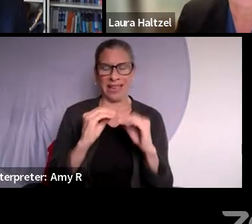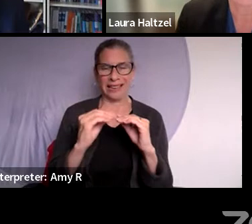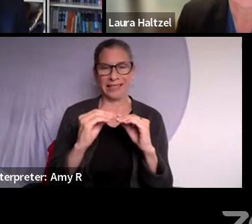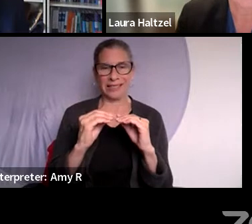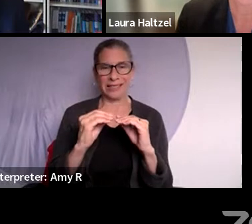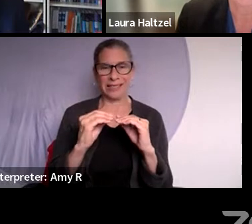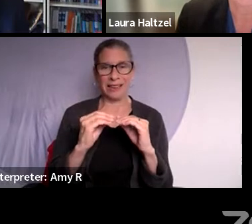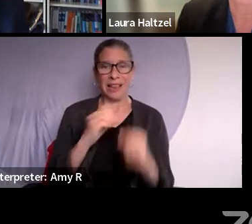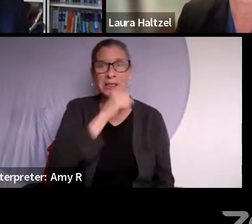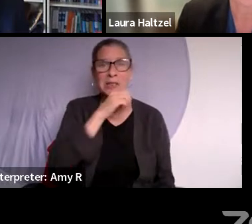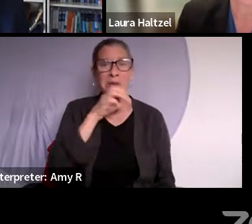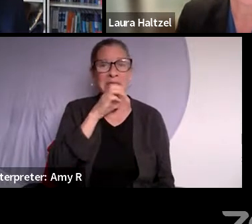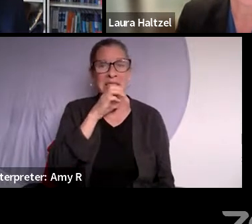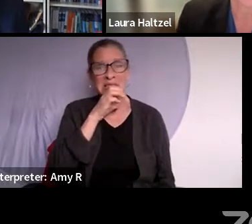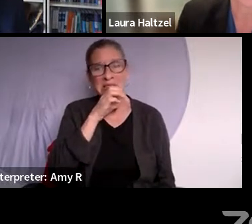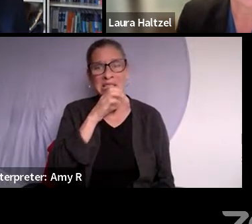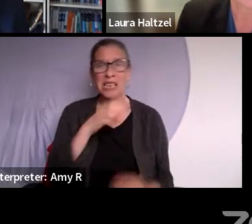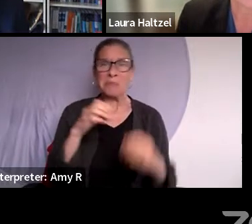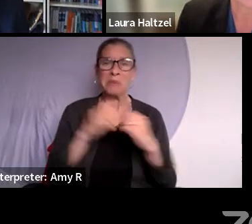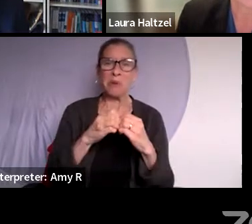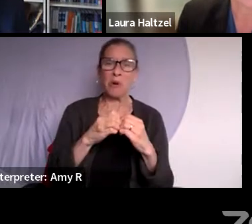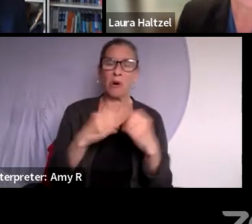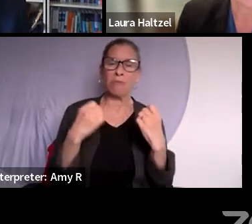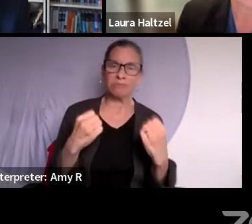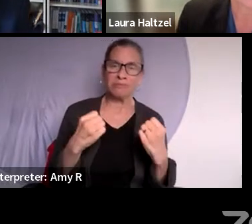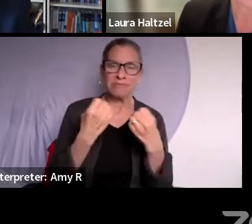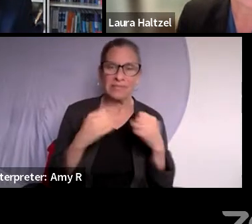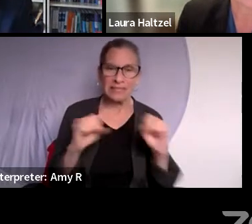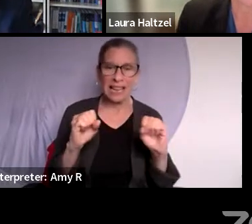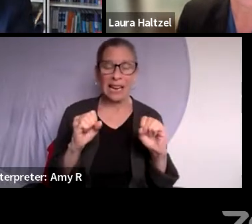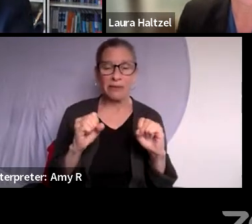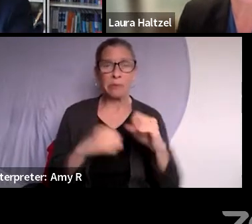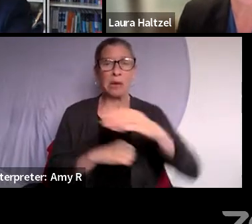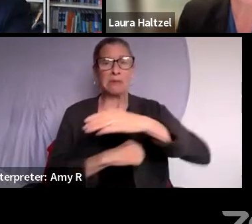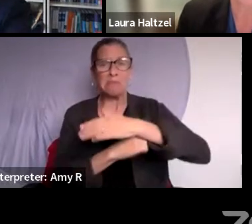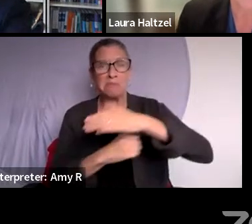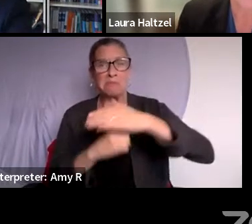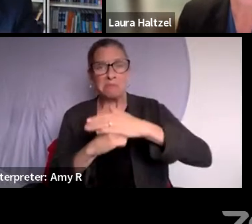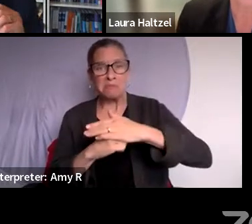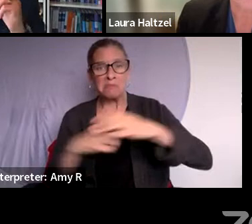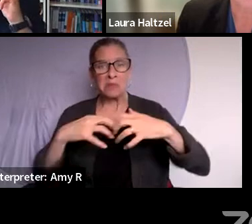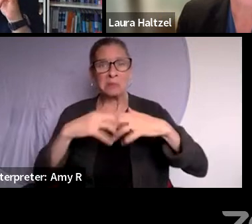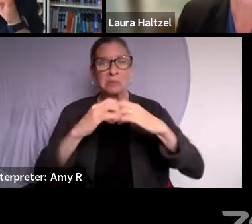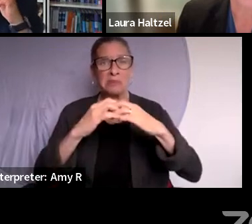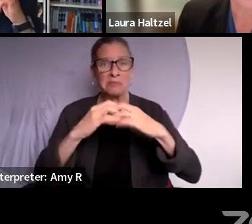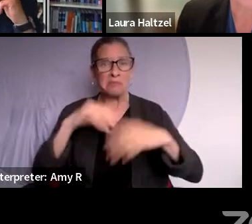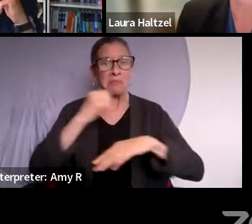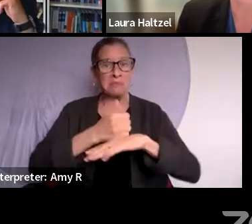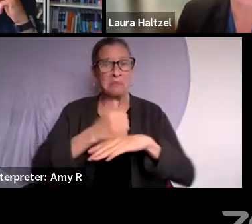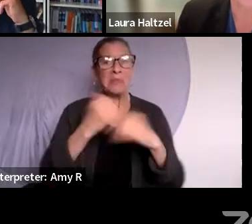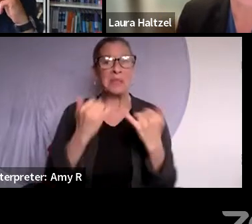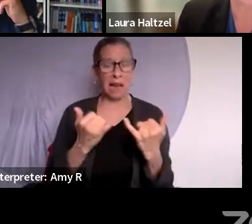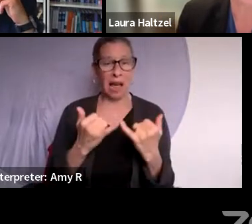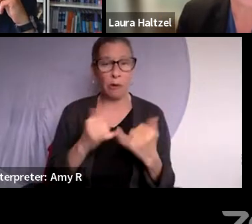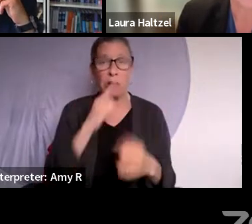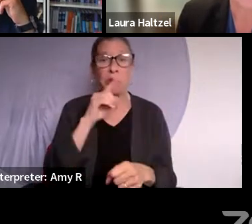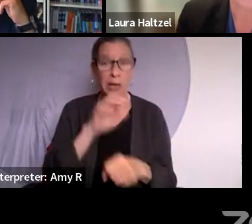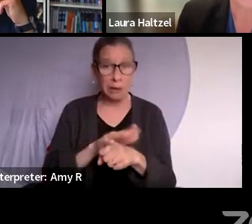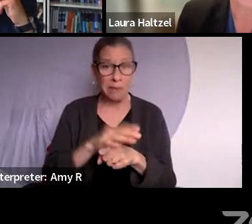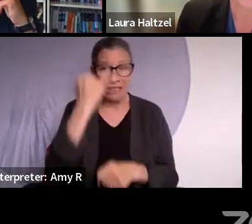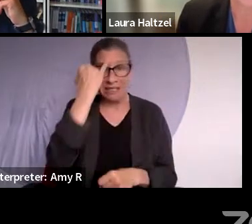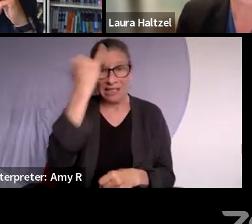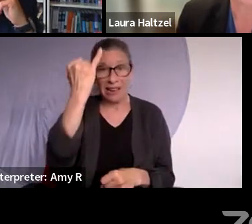seniors out of poverty. But those, I think, building blocks are in place. If we are committed to the